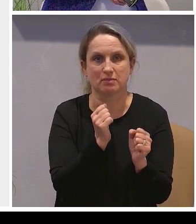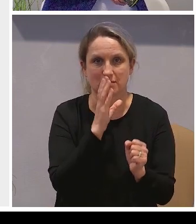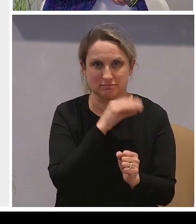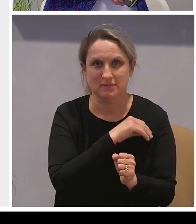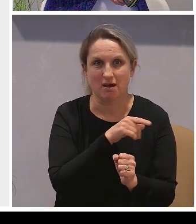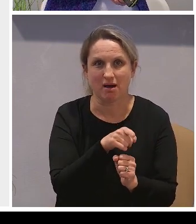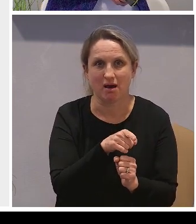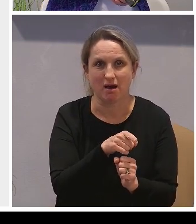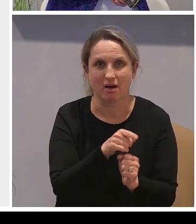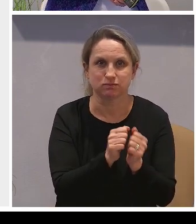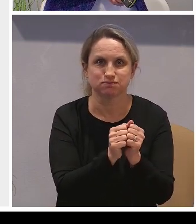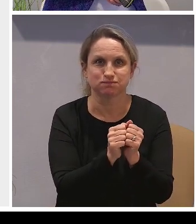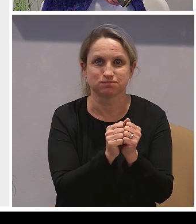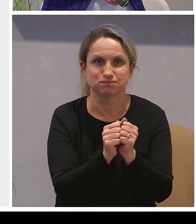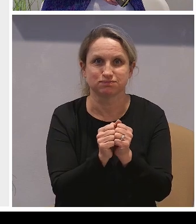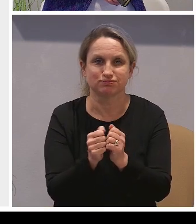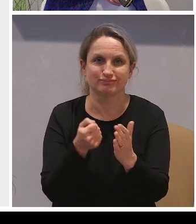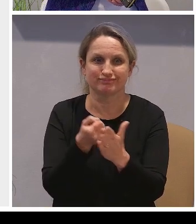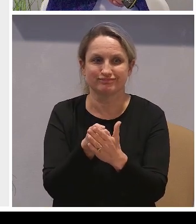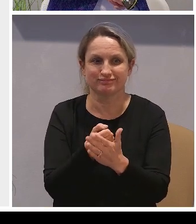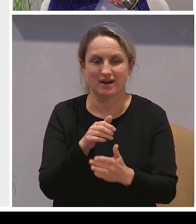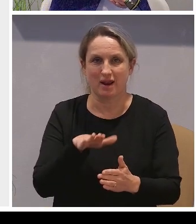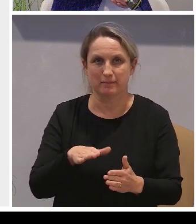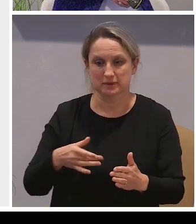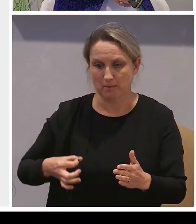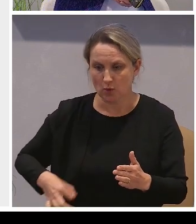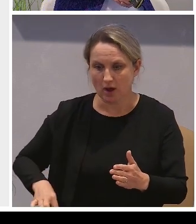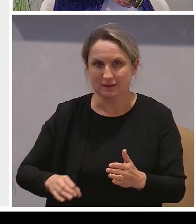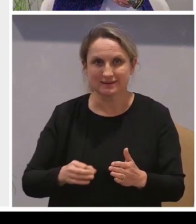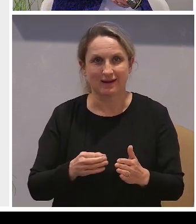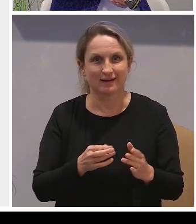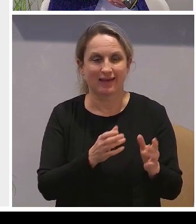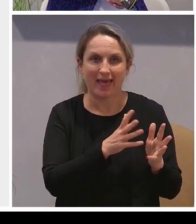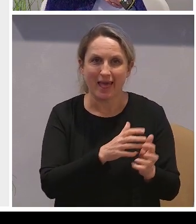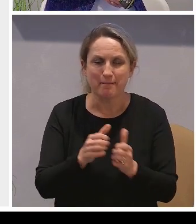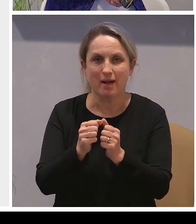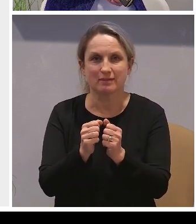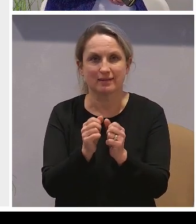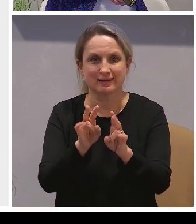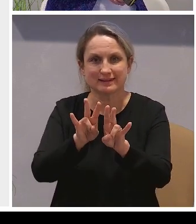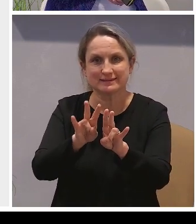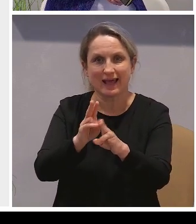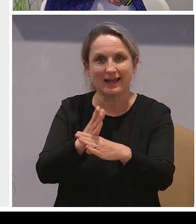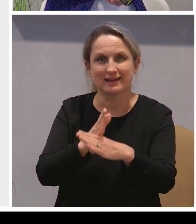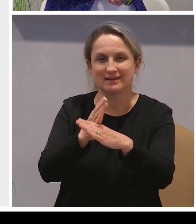have follicles, we can cryopreserve the follicles.